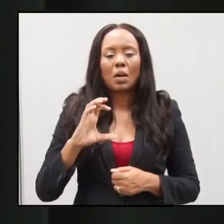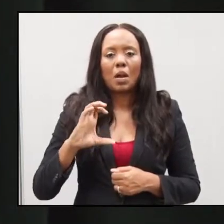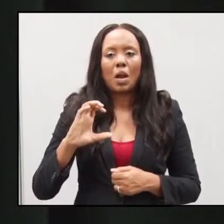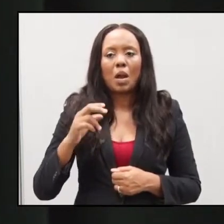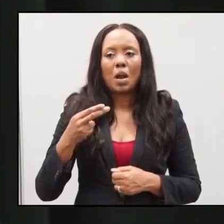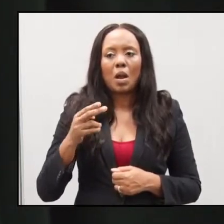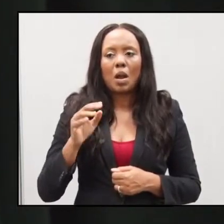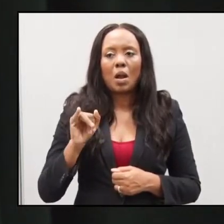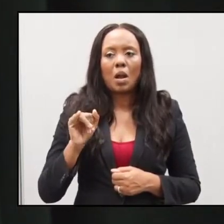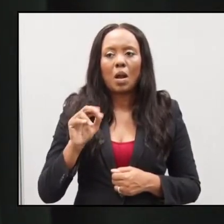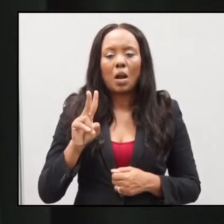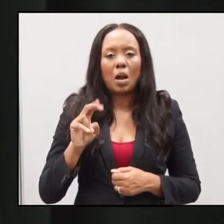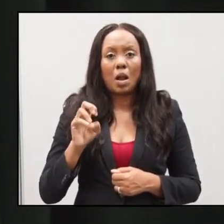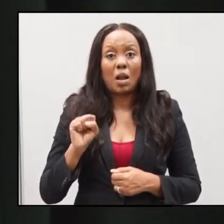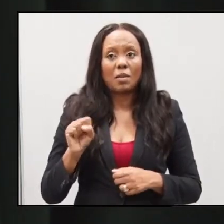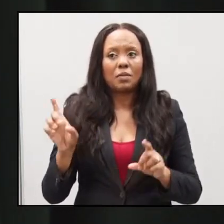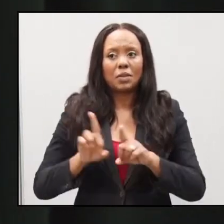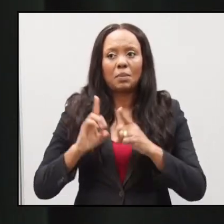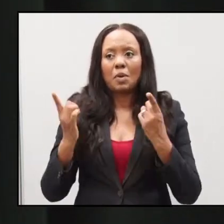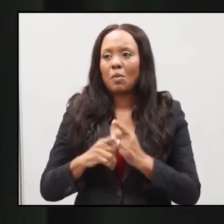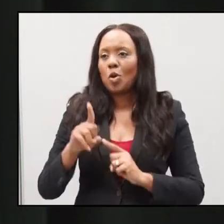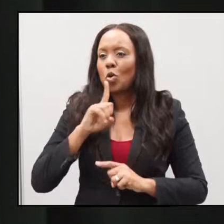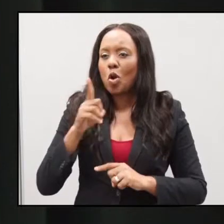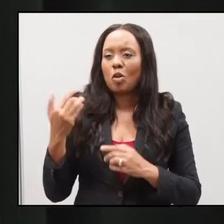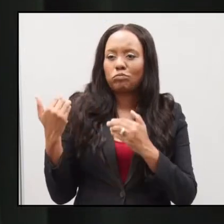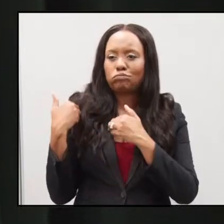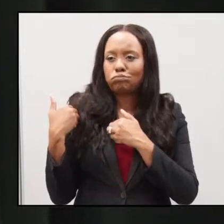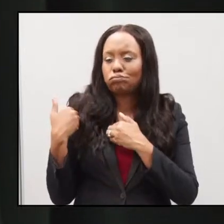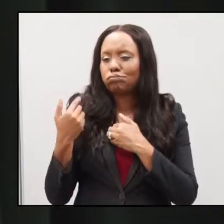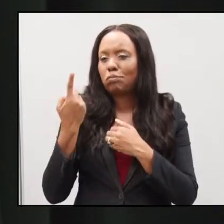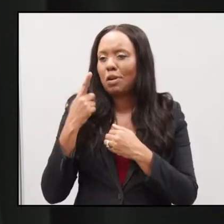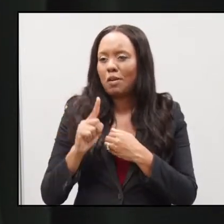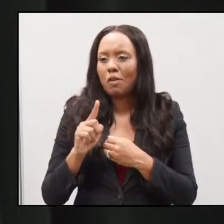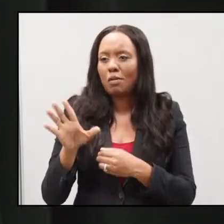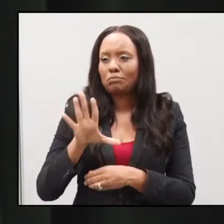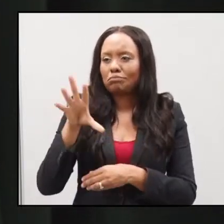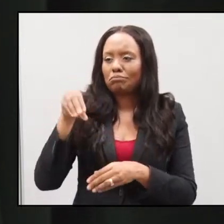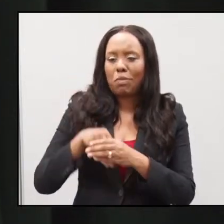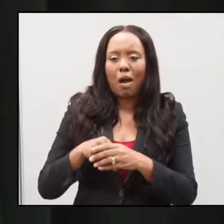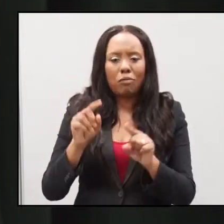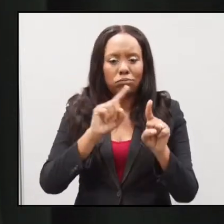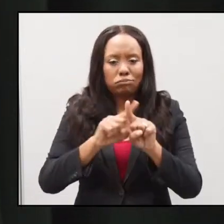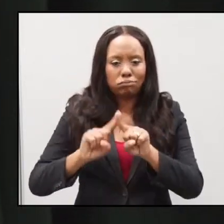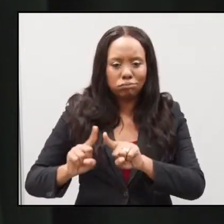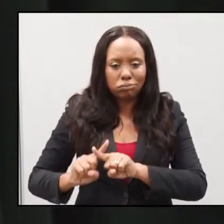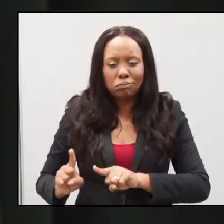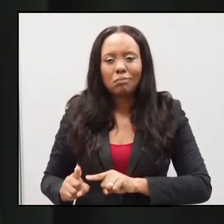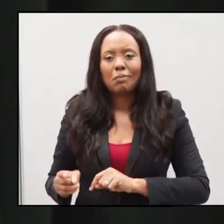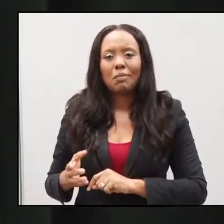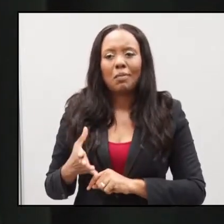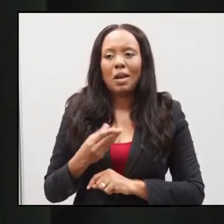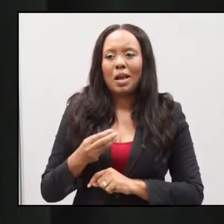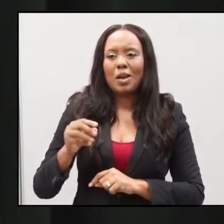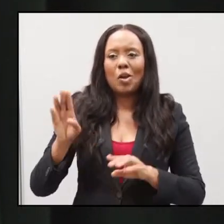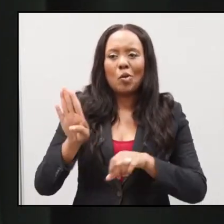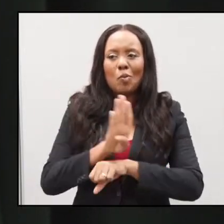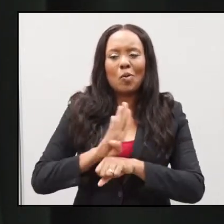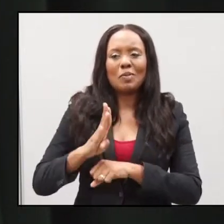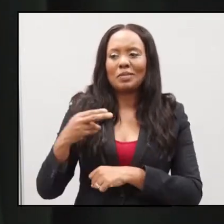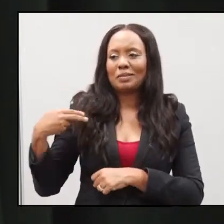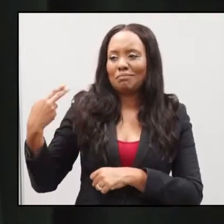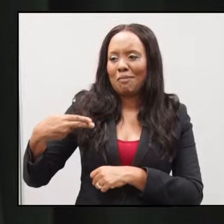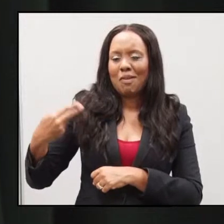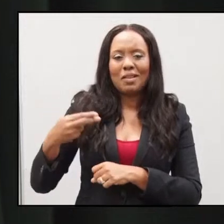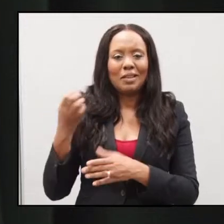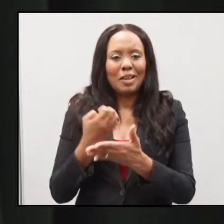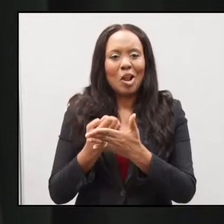vast opportunities to be explored and unearthed and build out of Barbados's archival and heritage economy. And